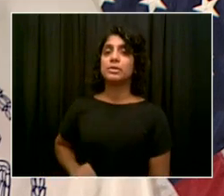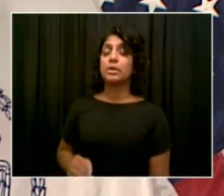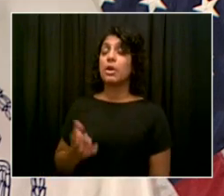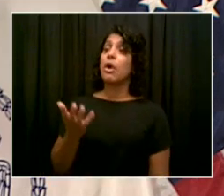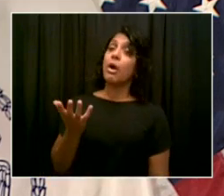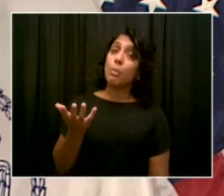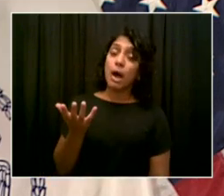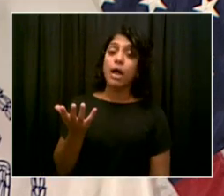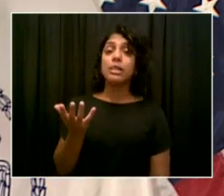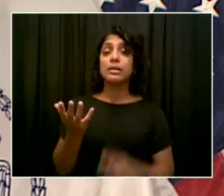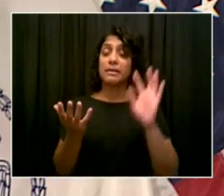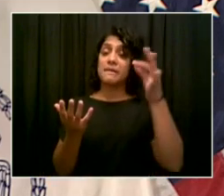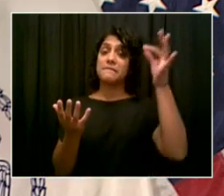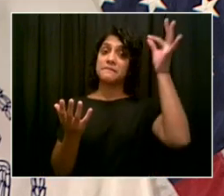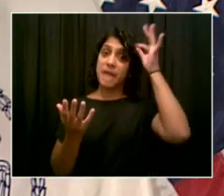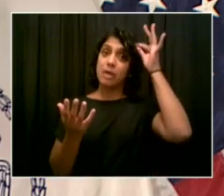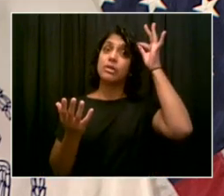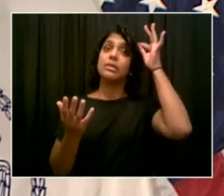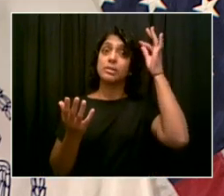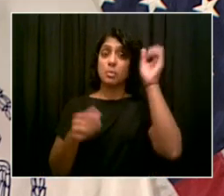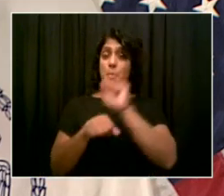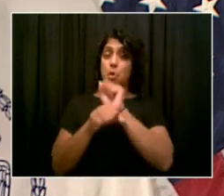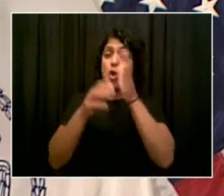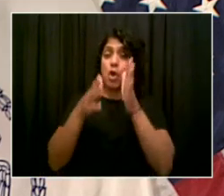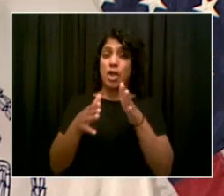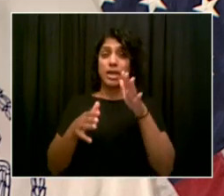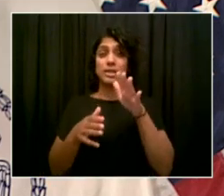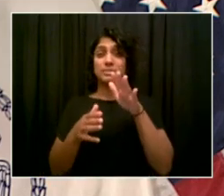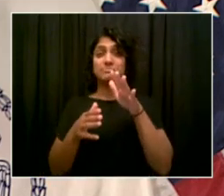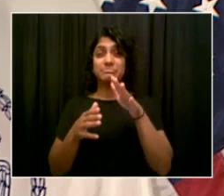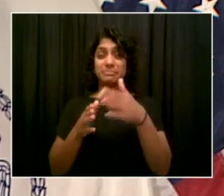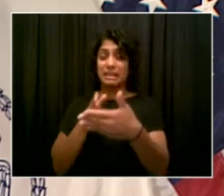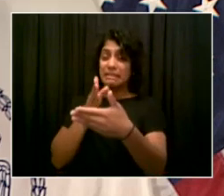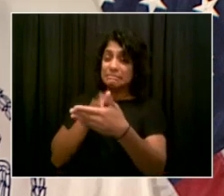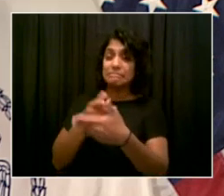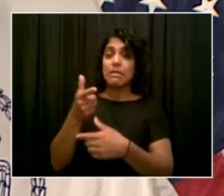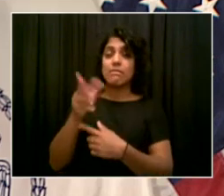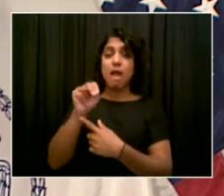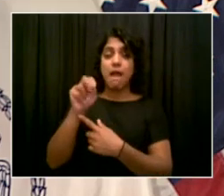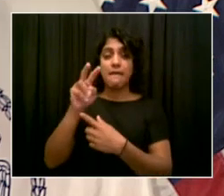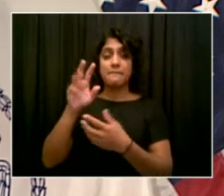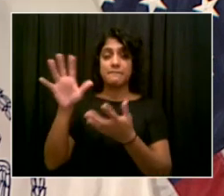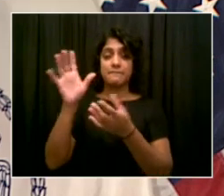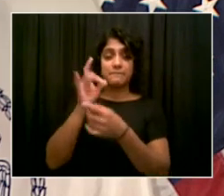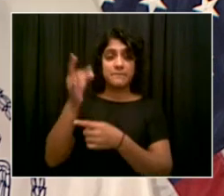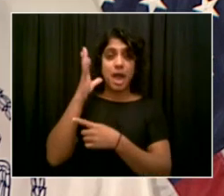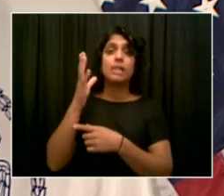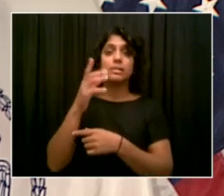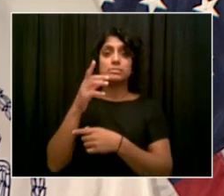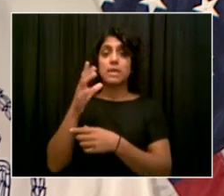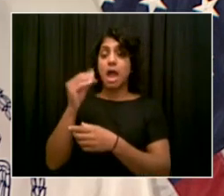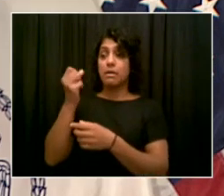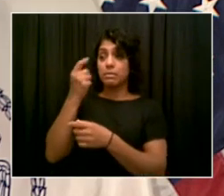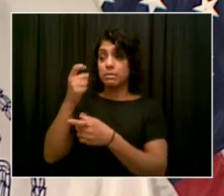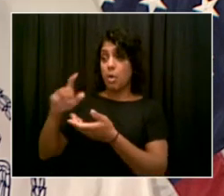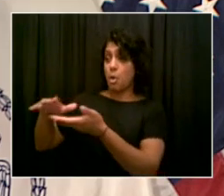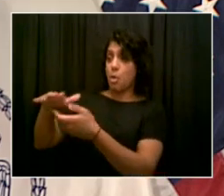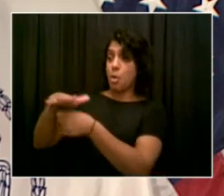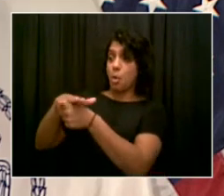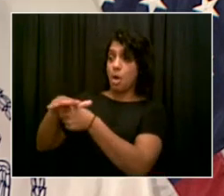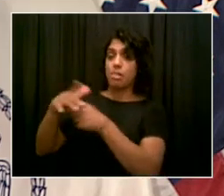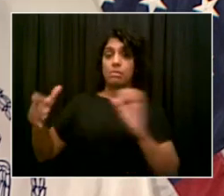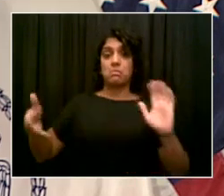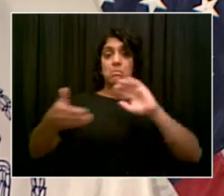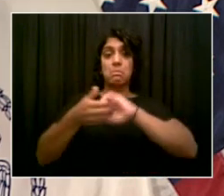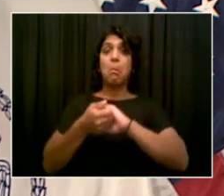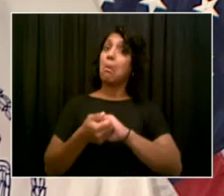efforts is absolutely right on. We had the local leadership of the ATF here a few weeks back talking